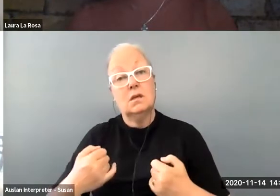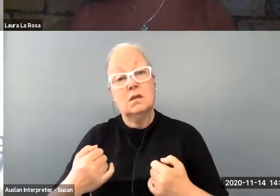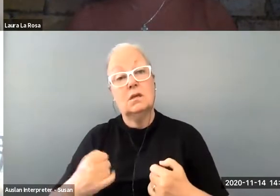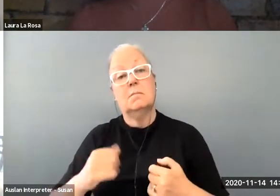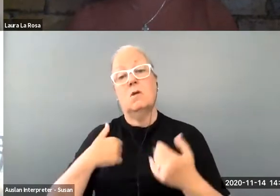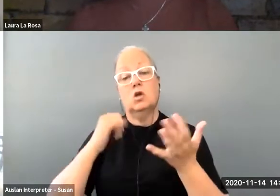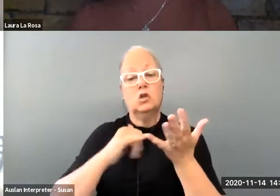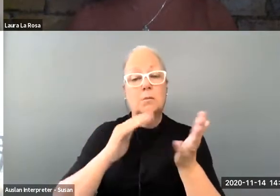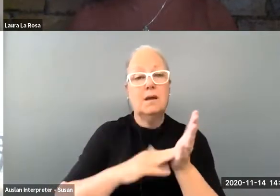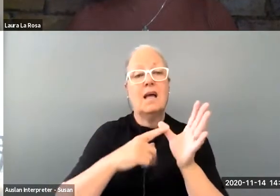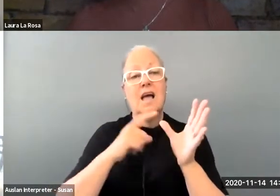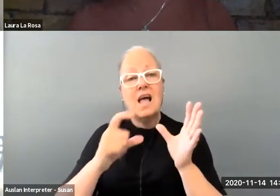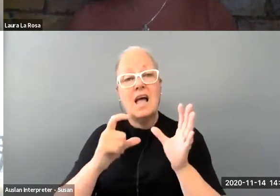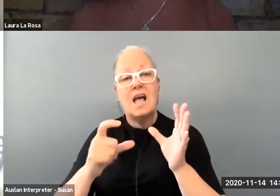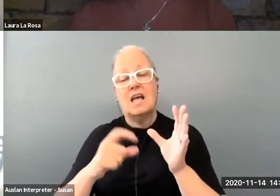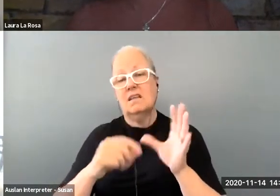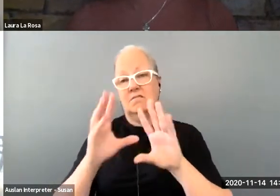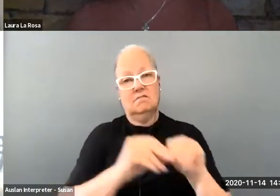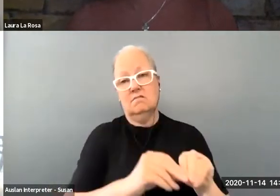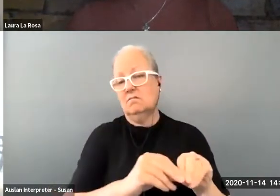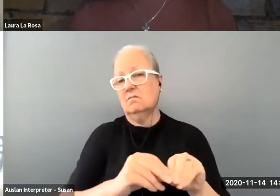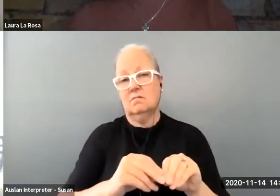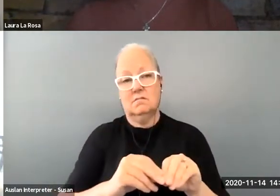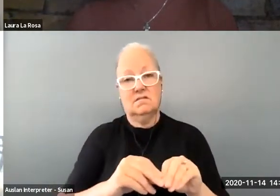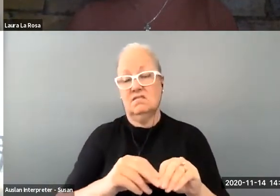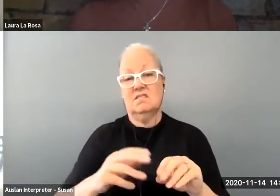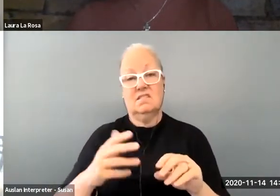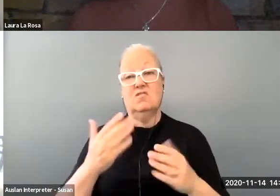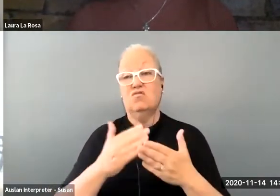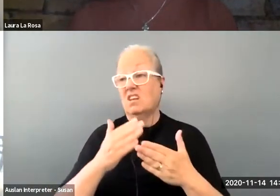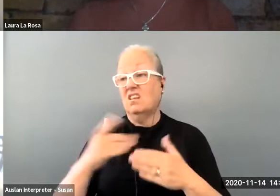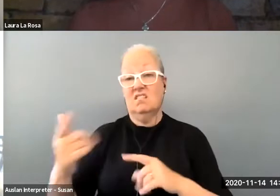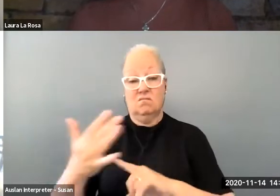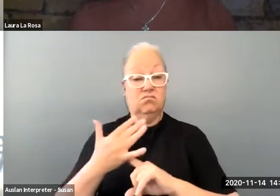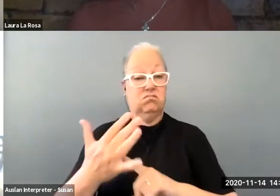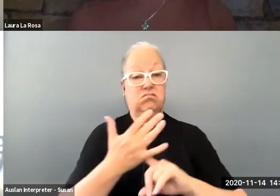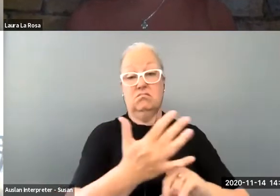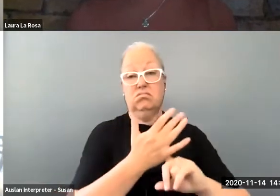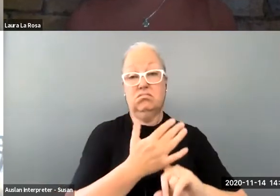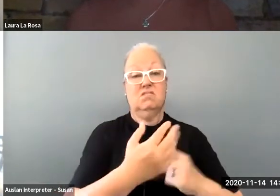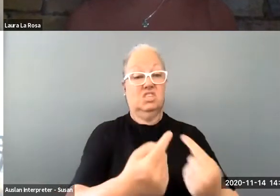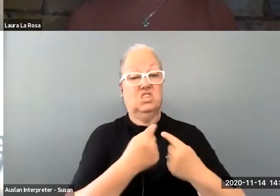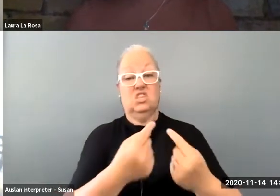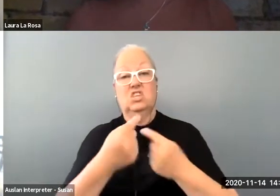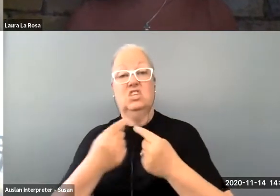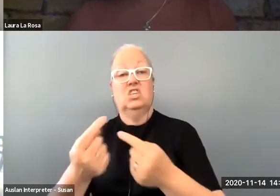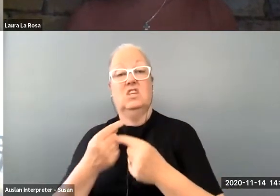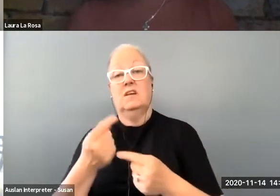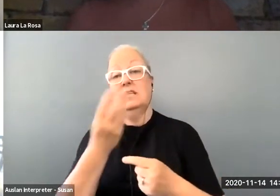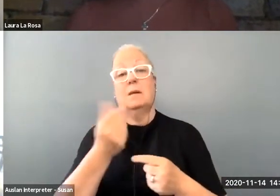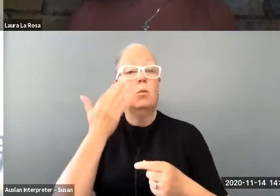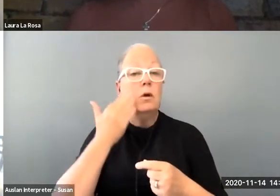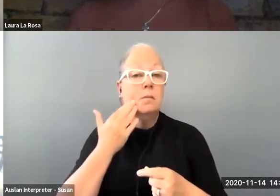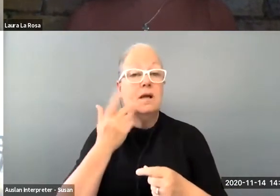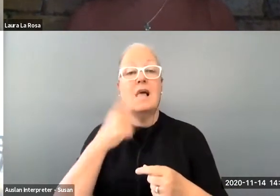social media accounts were doxed, and I was essentially harassed and stalked by some women and